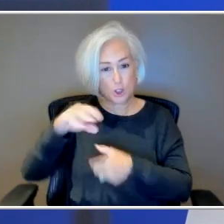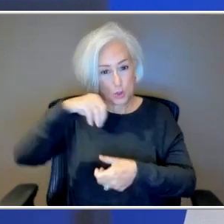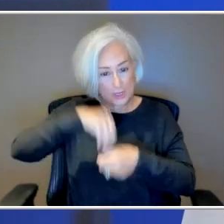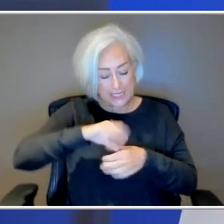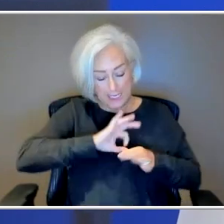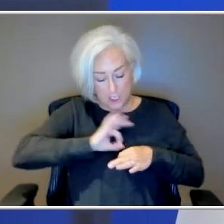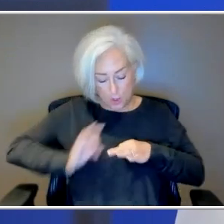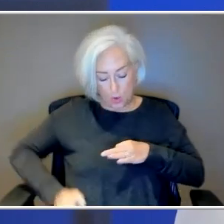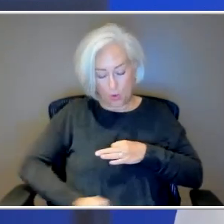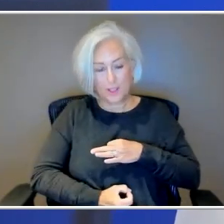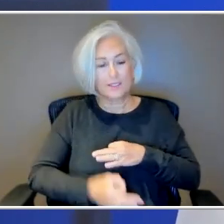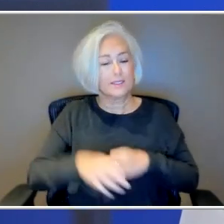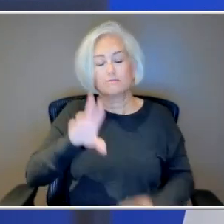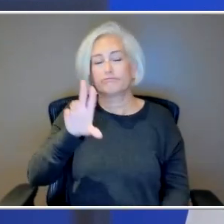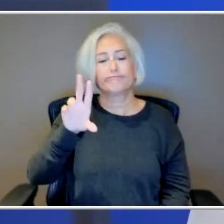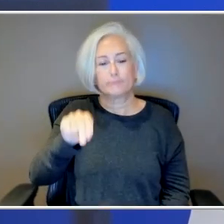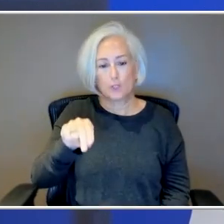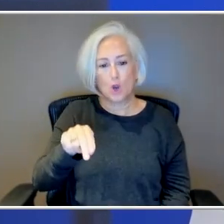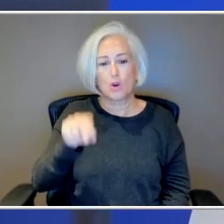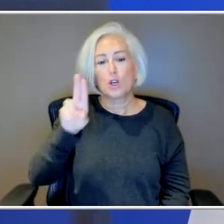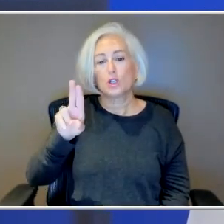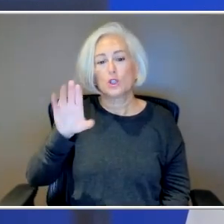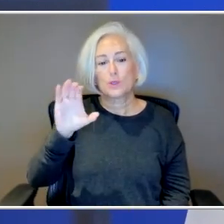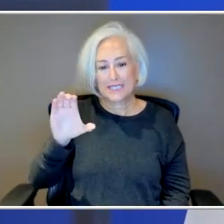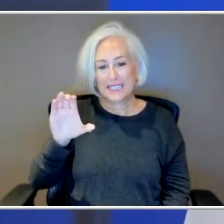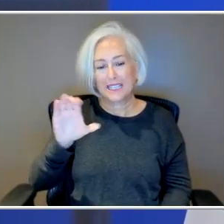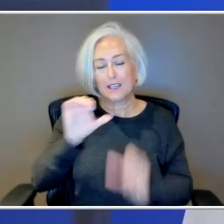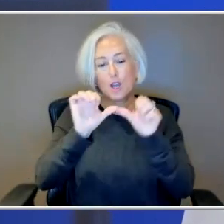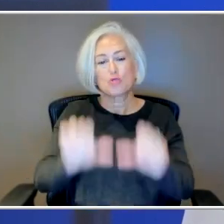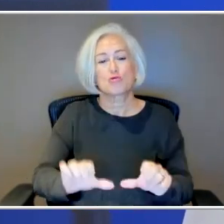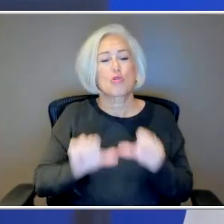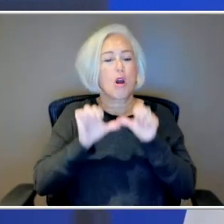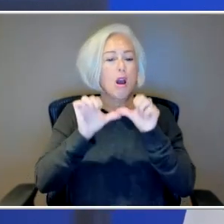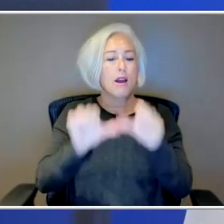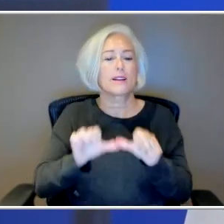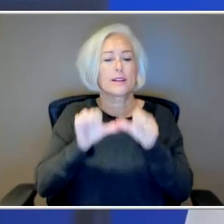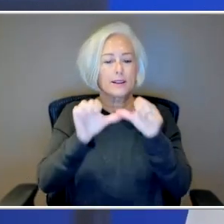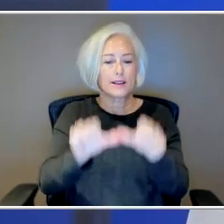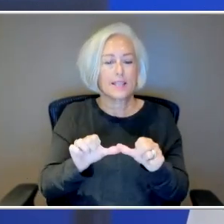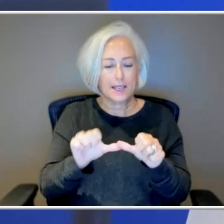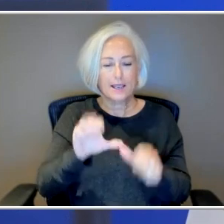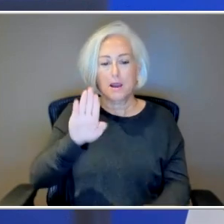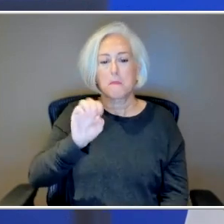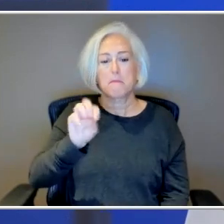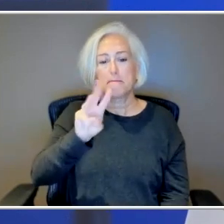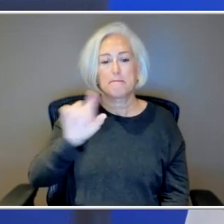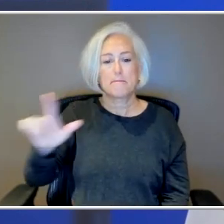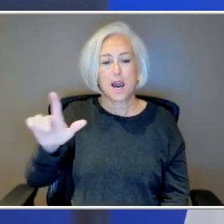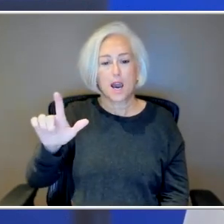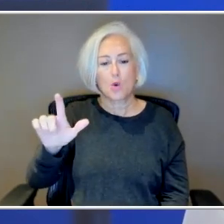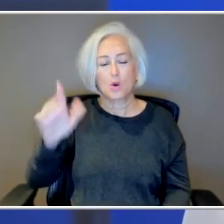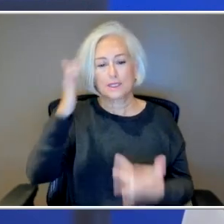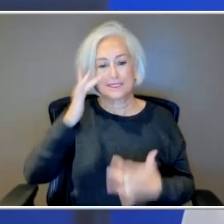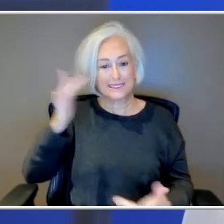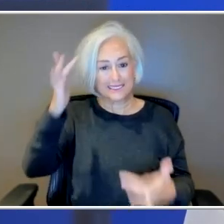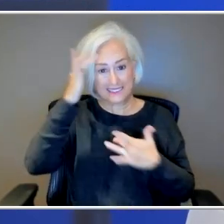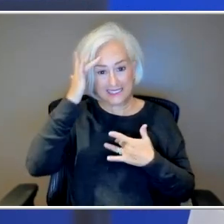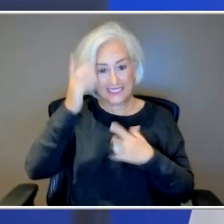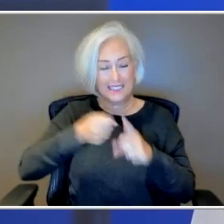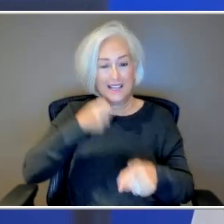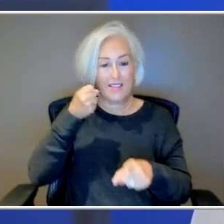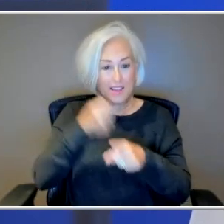colon. So ulcerative colitis is a chronic inflammatory bowel disease that primarily affects the colon or the large intestine and the